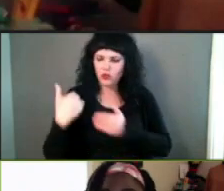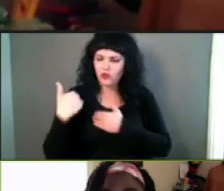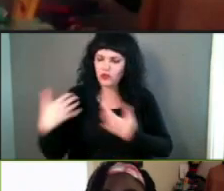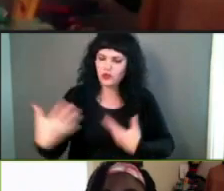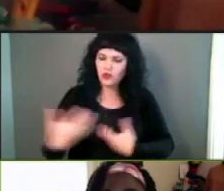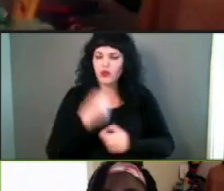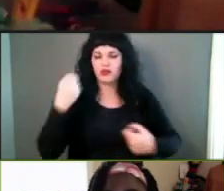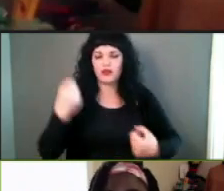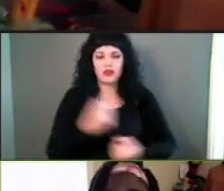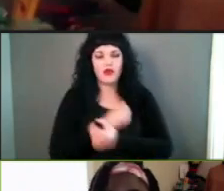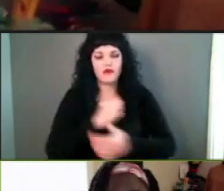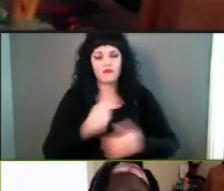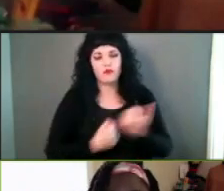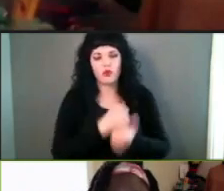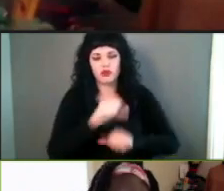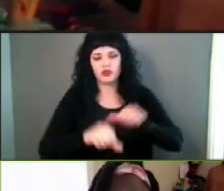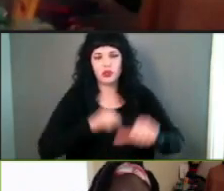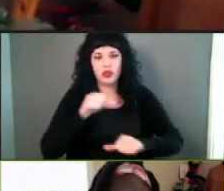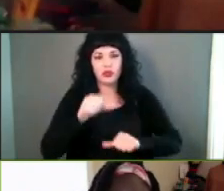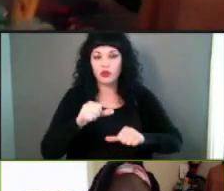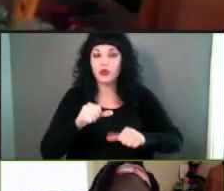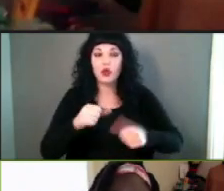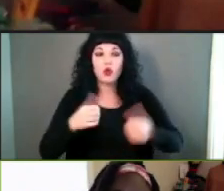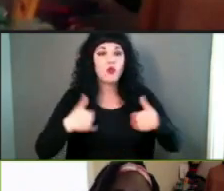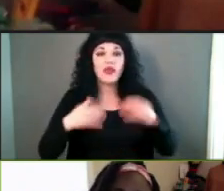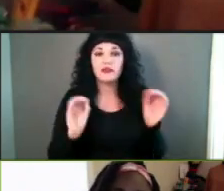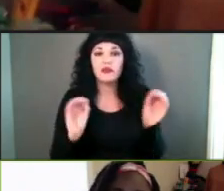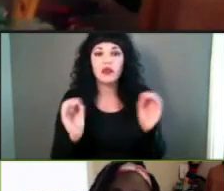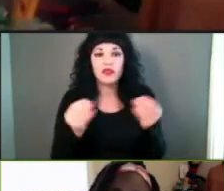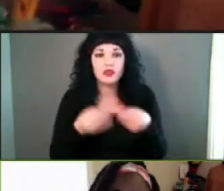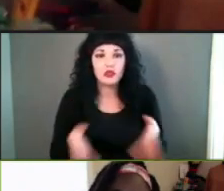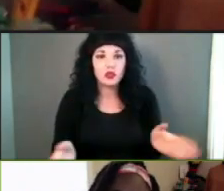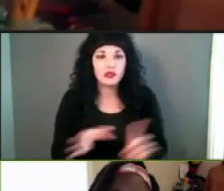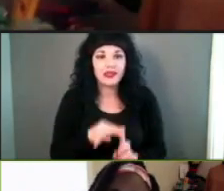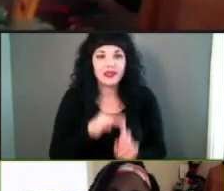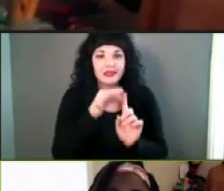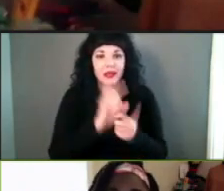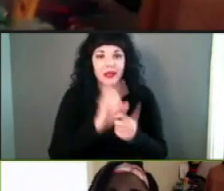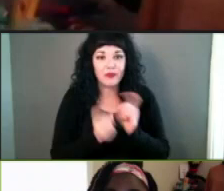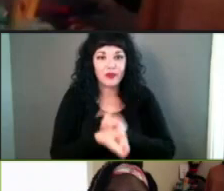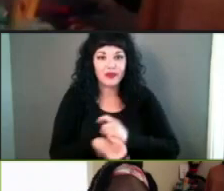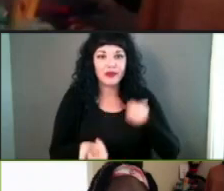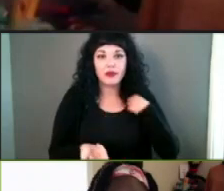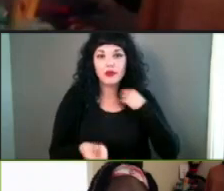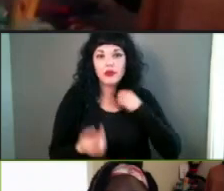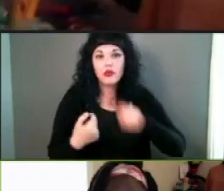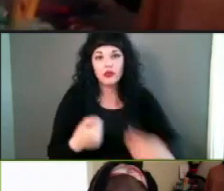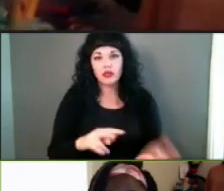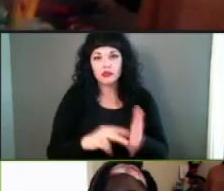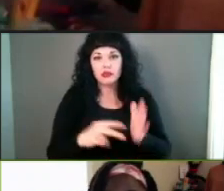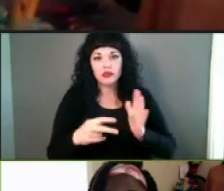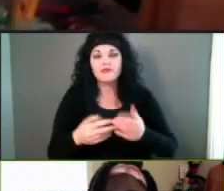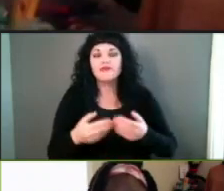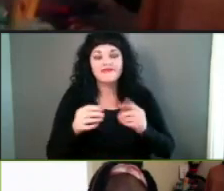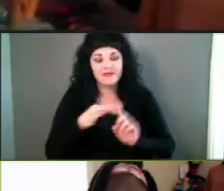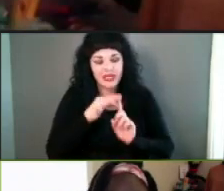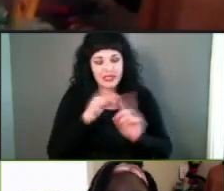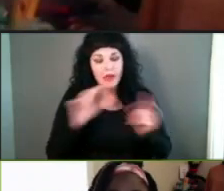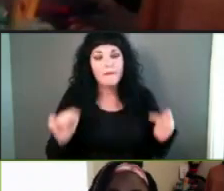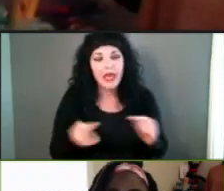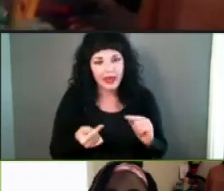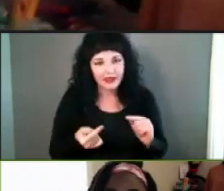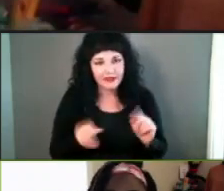have nothing to lose but our chains. And this doesn't mean that you can't find joy in the midst of these difficult